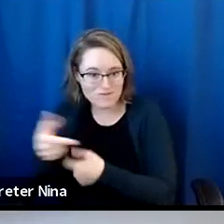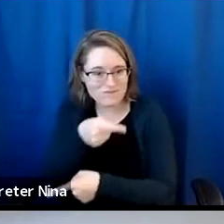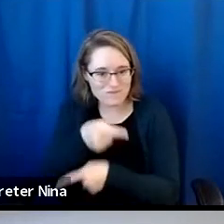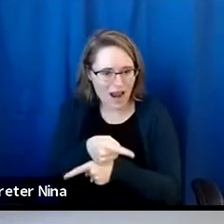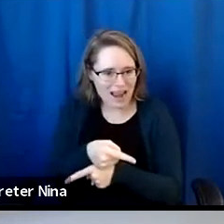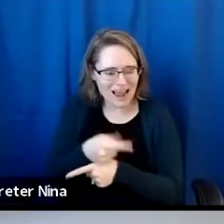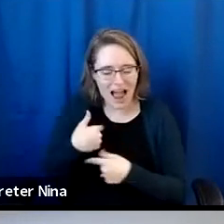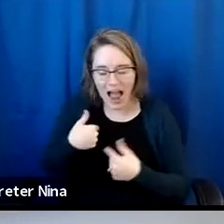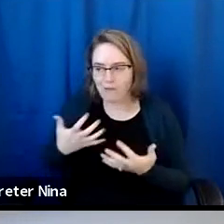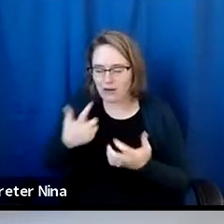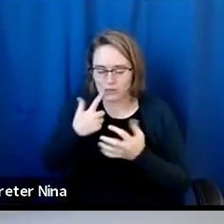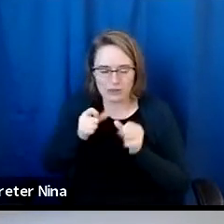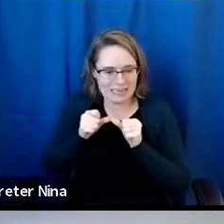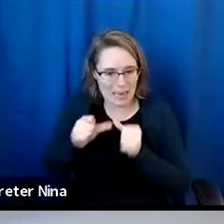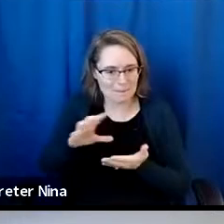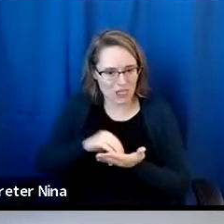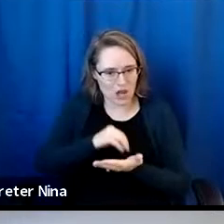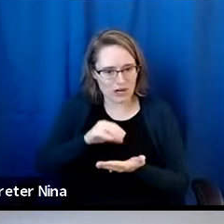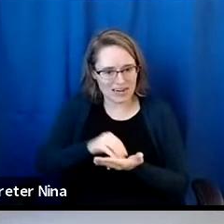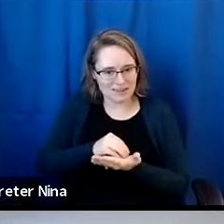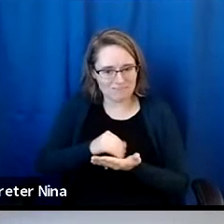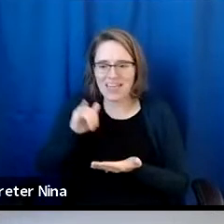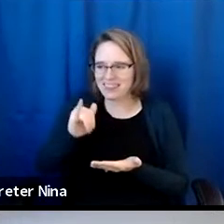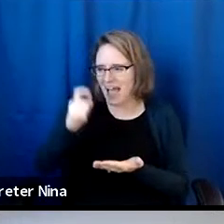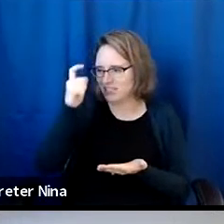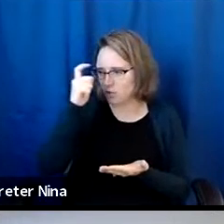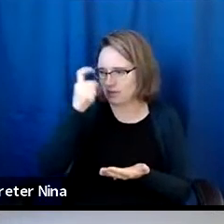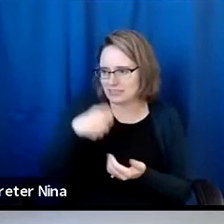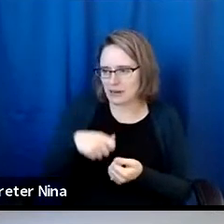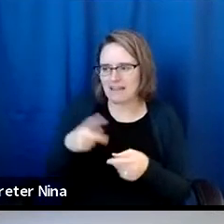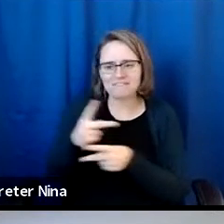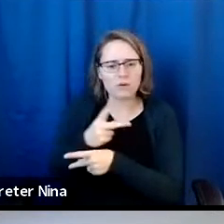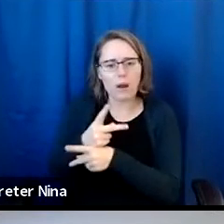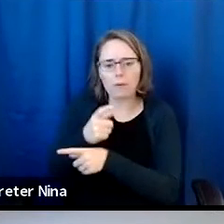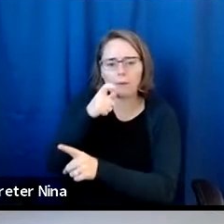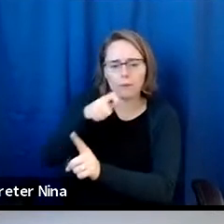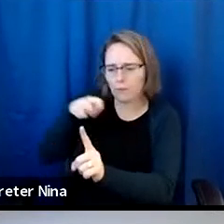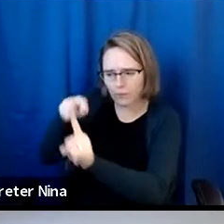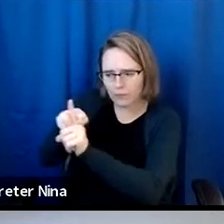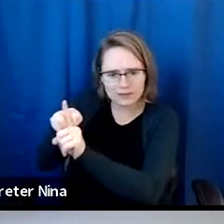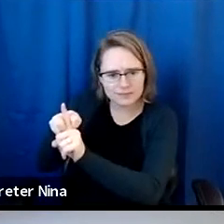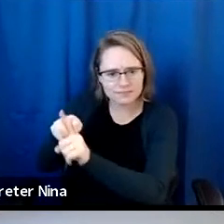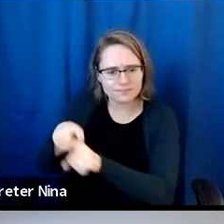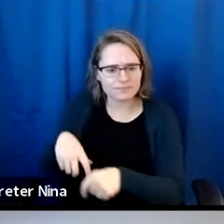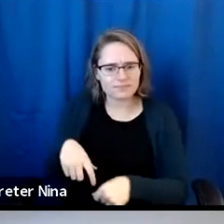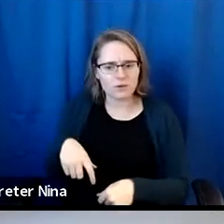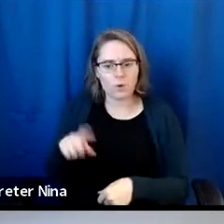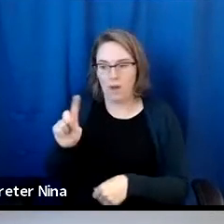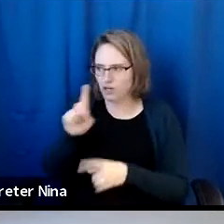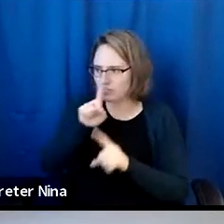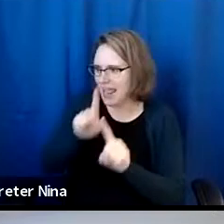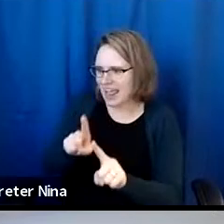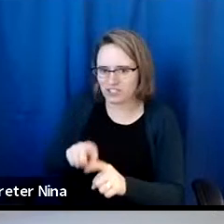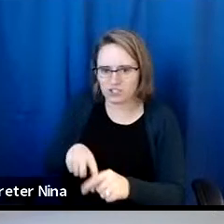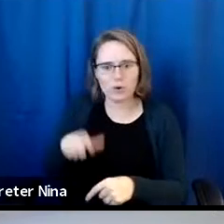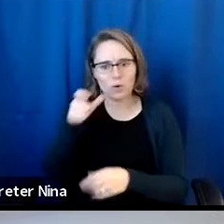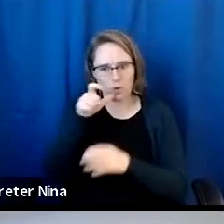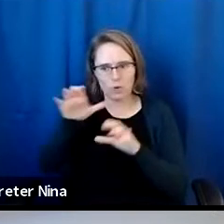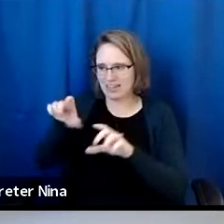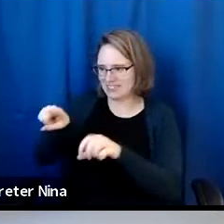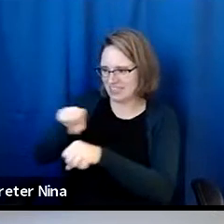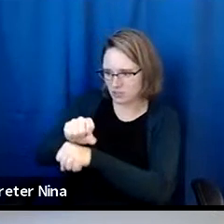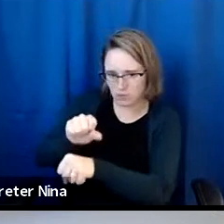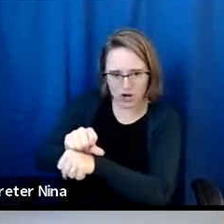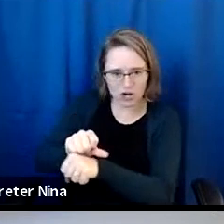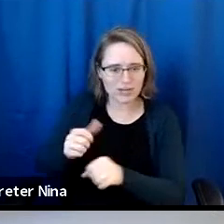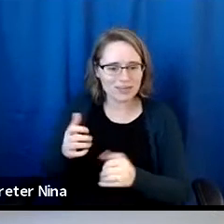I think it's really, that's the wisdom of figuring out who, you know, where's the answer? Who can I go to? Who's going to do this work? Who's going to do